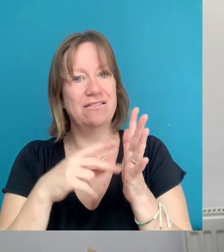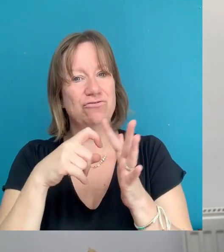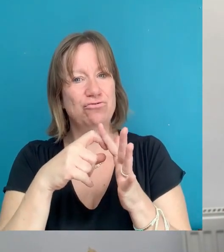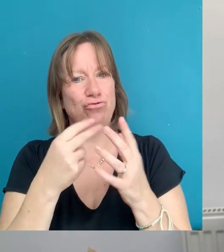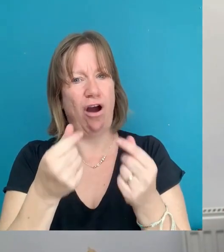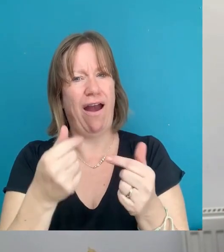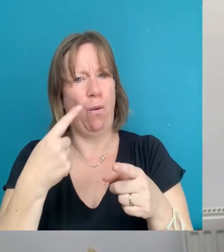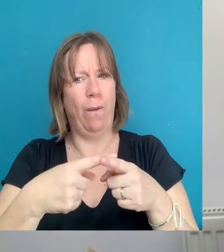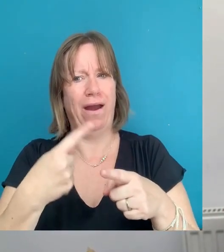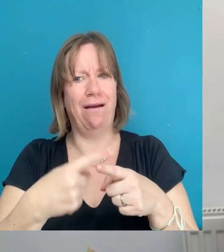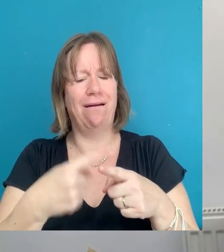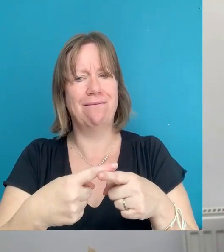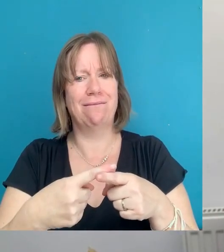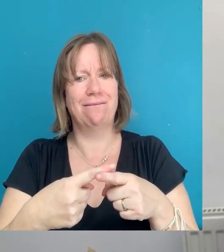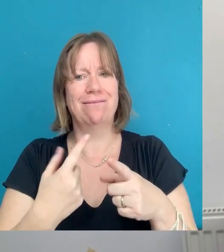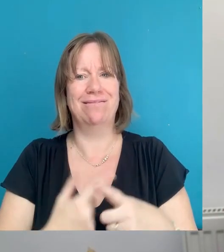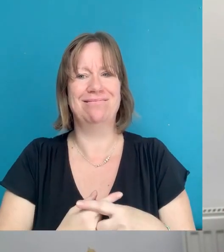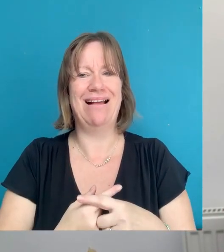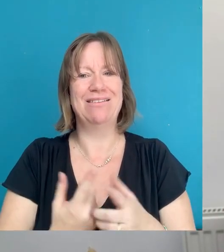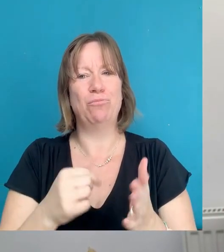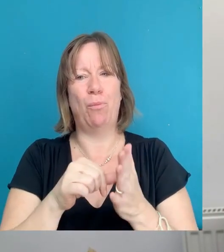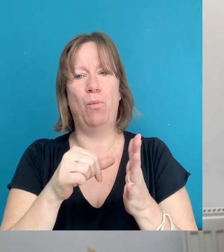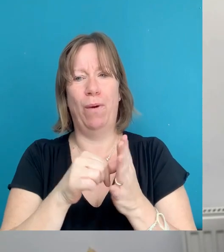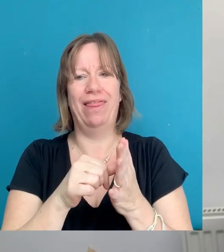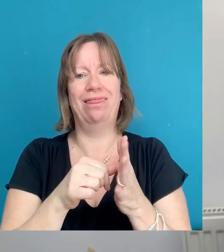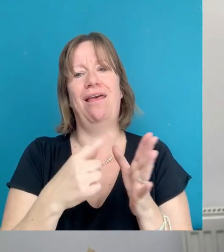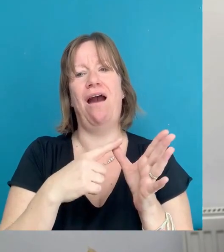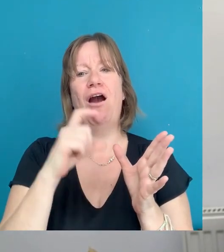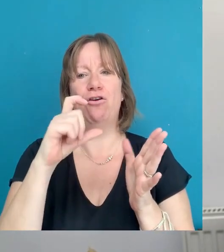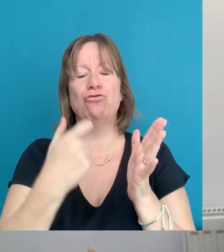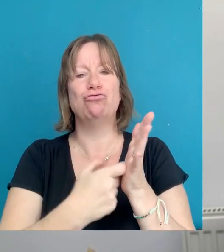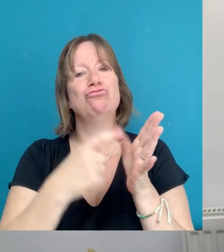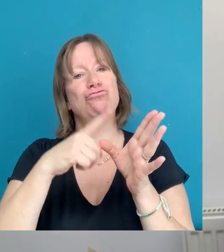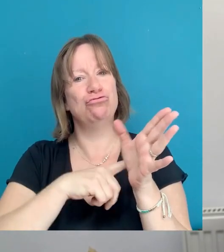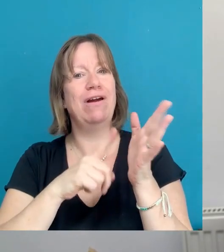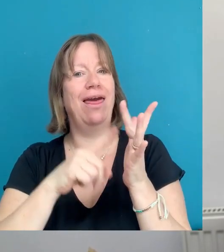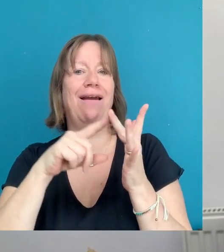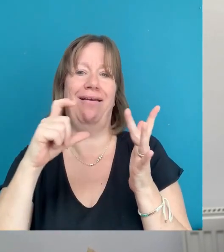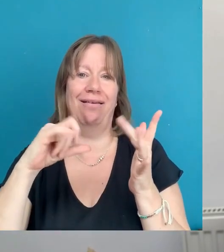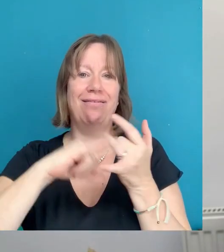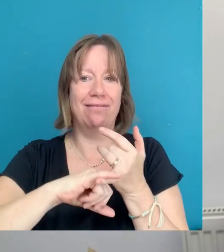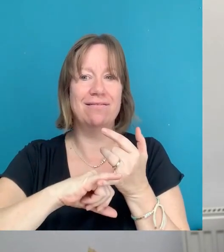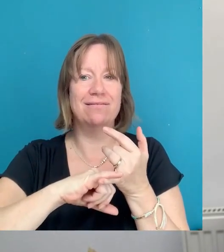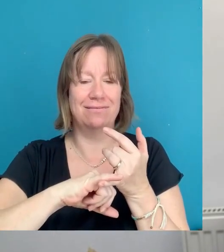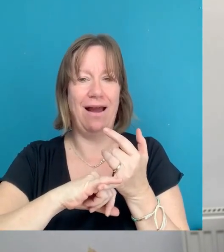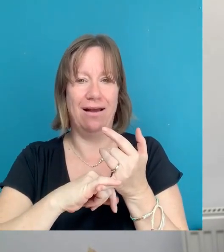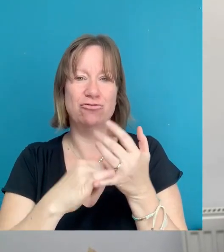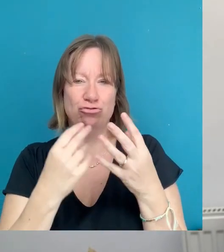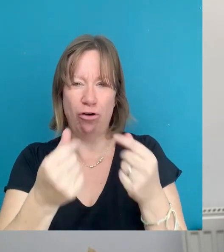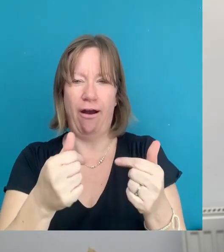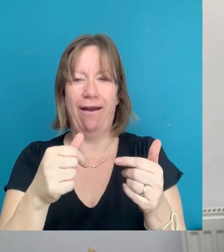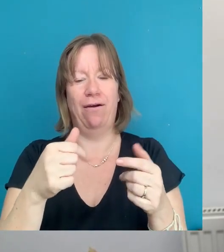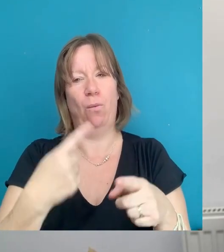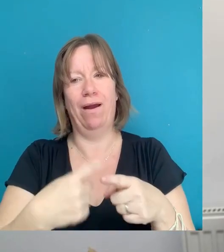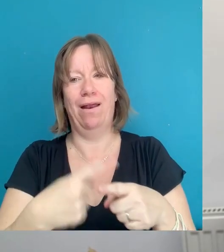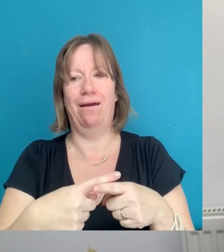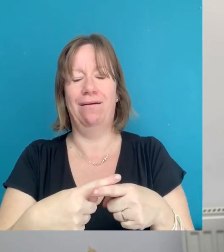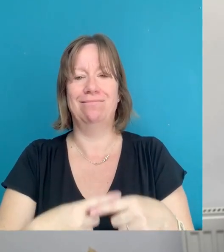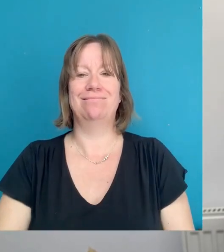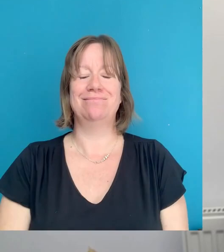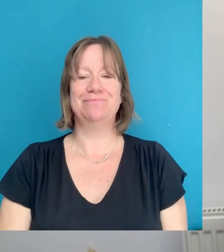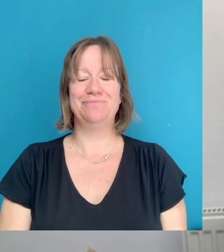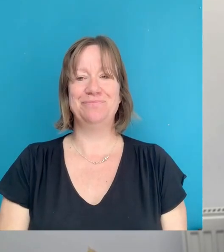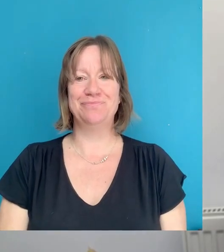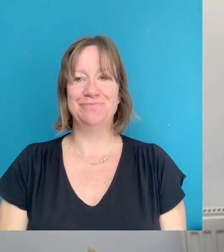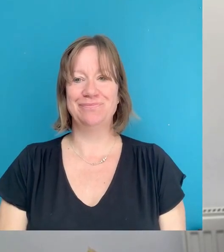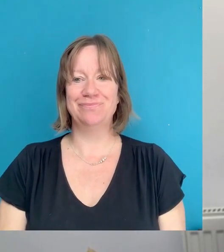the inks tend to dry really quickly. I think that's the only thing about acrylics and block printing inks, water-based ones. They're great